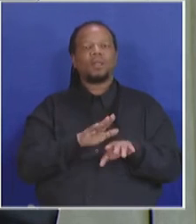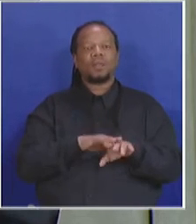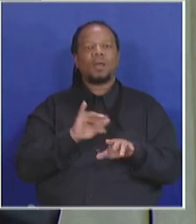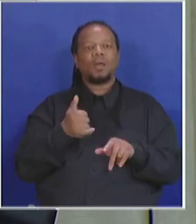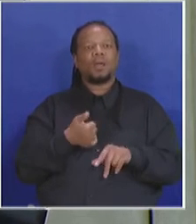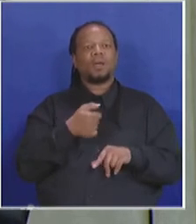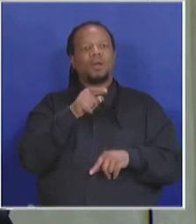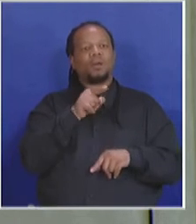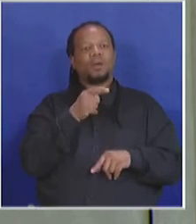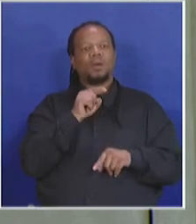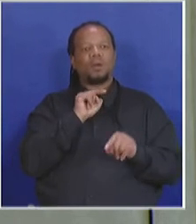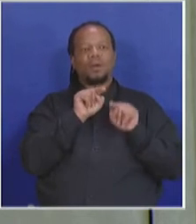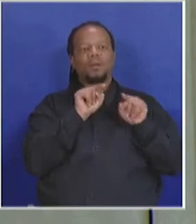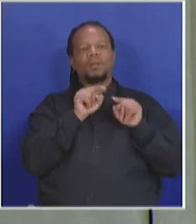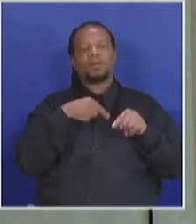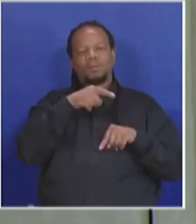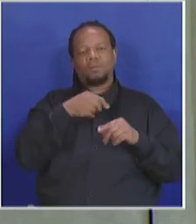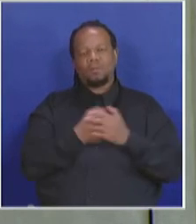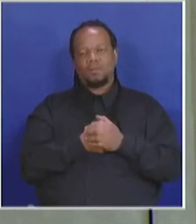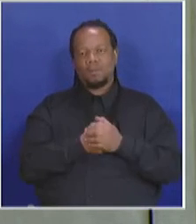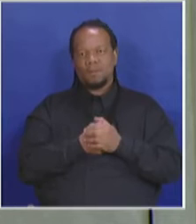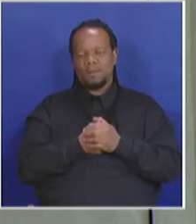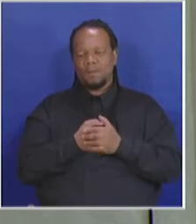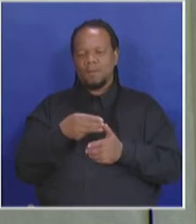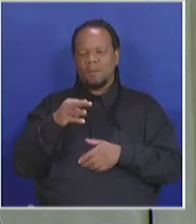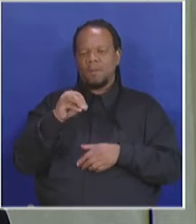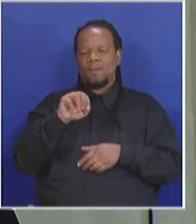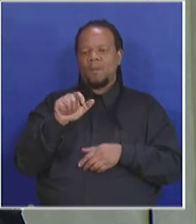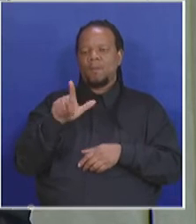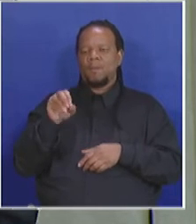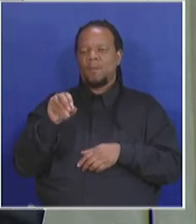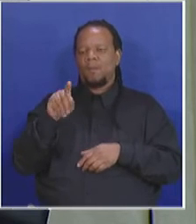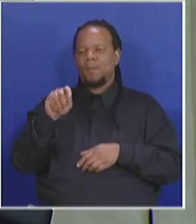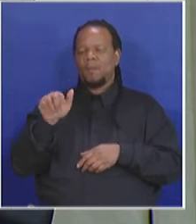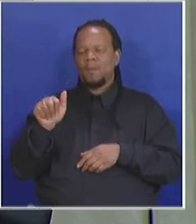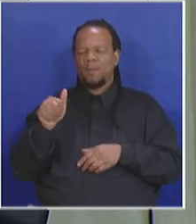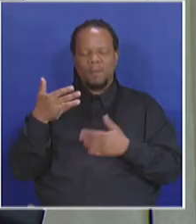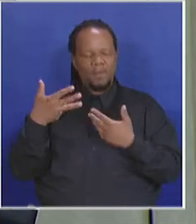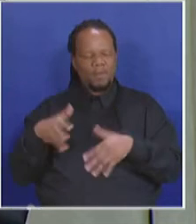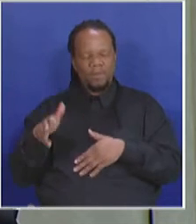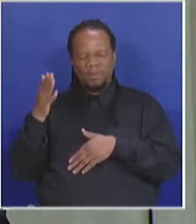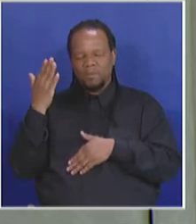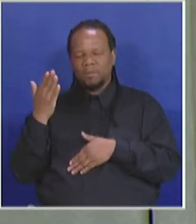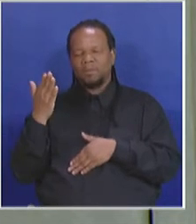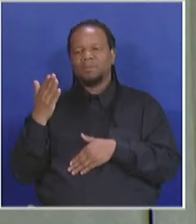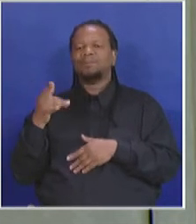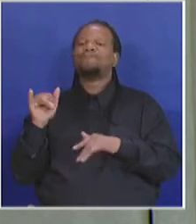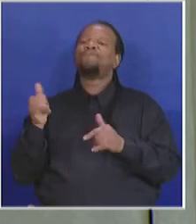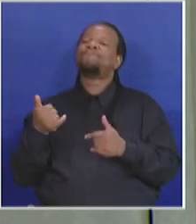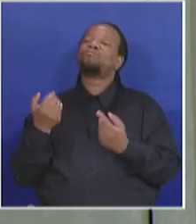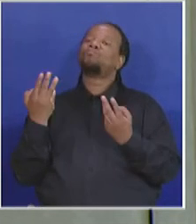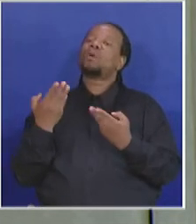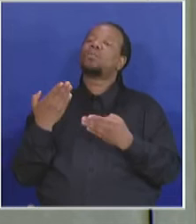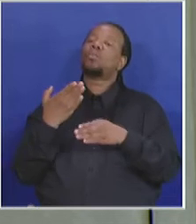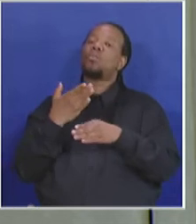regard. In terms of the Moloto Rail Corridor, a presentation was made by Public Works, and we are quite